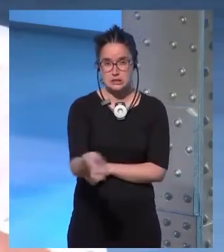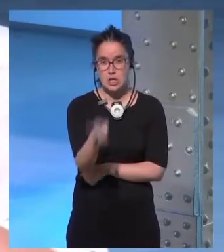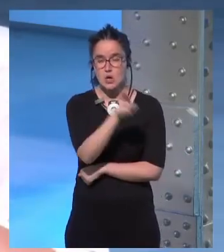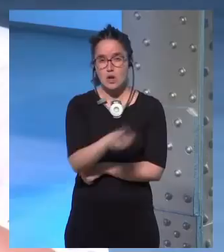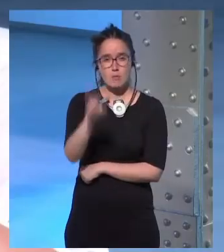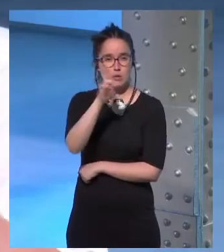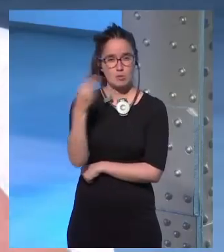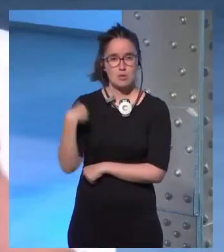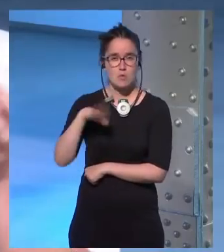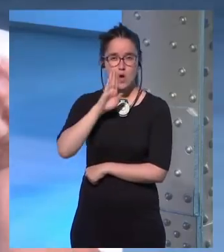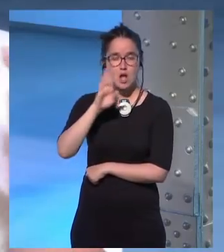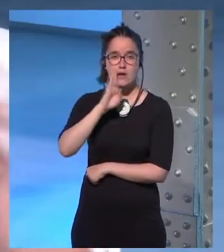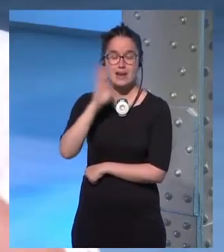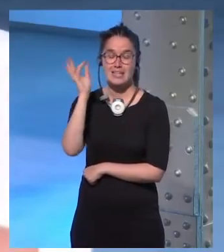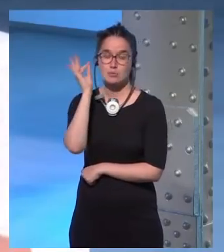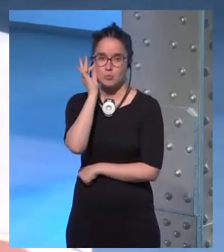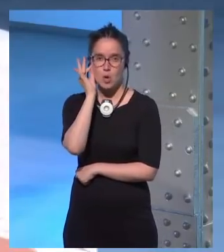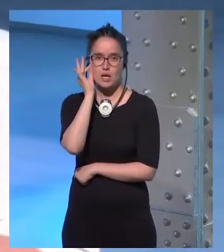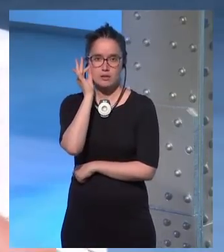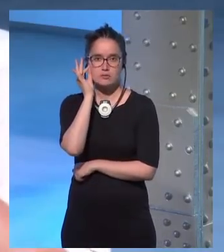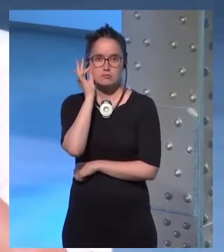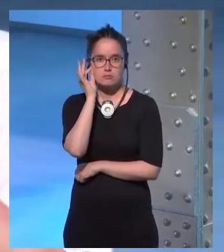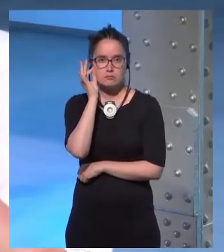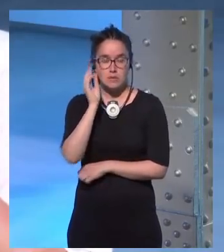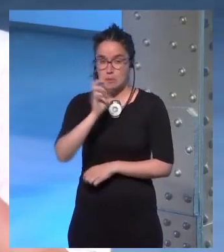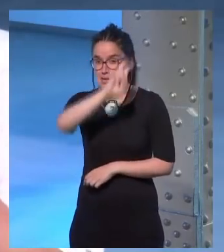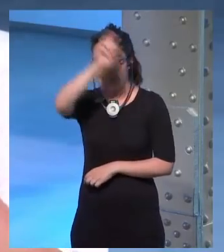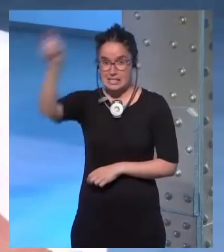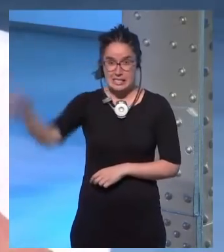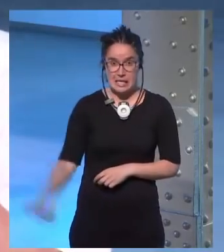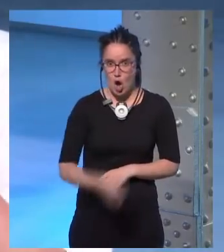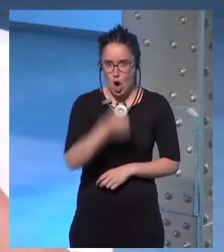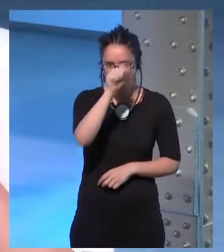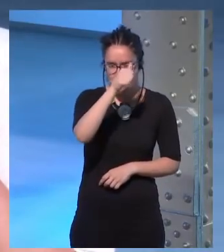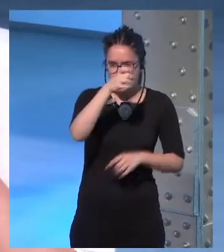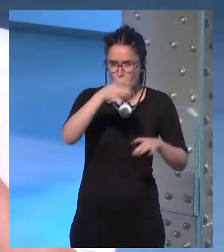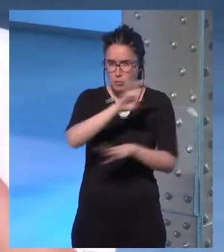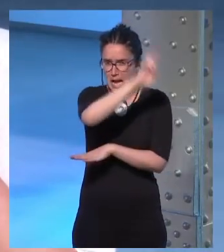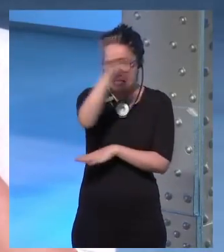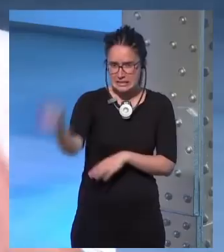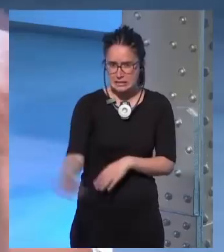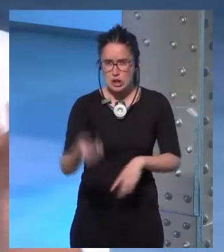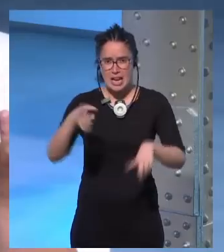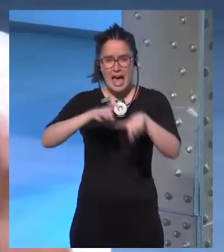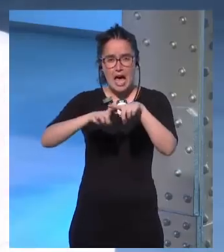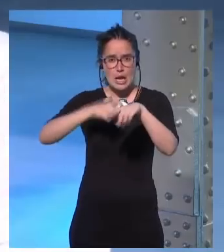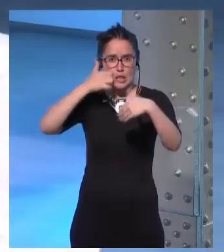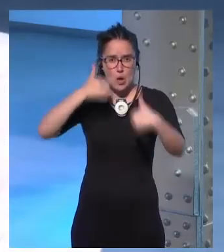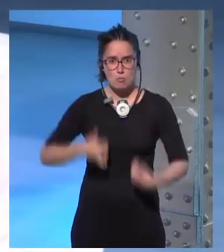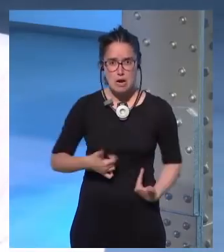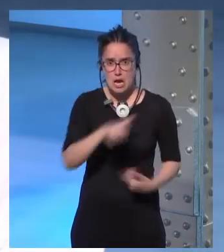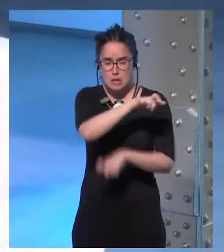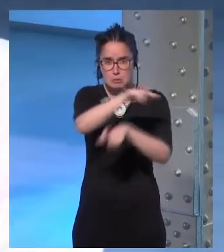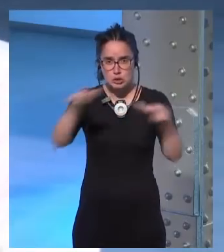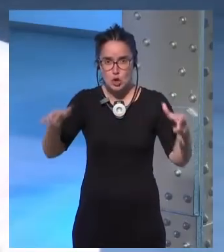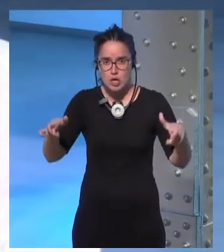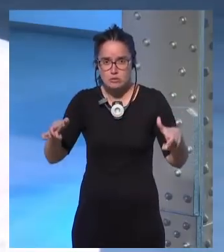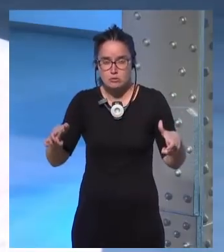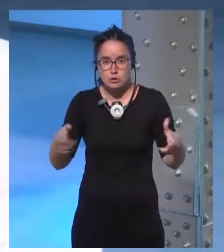diverse species with incredibly diverse emotions and ways that we can interact with the world. So.